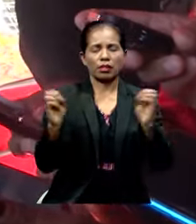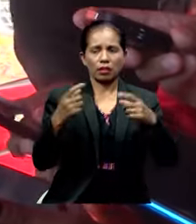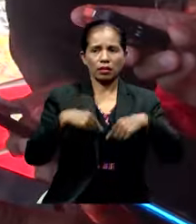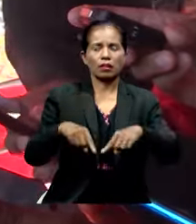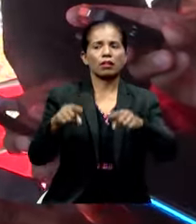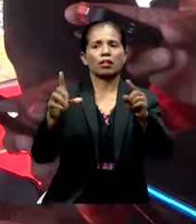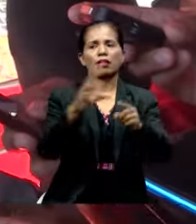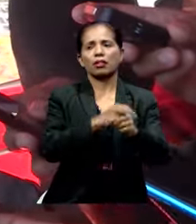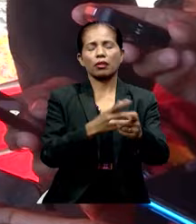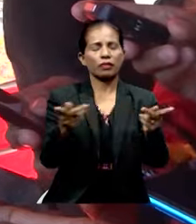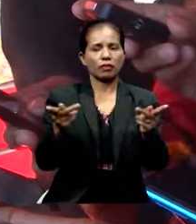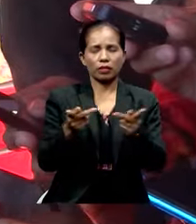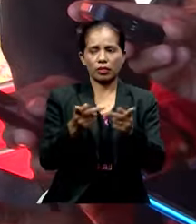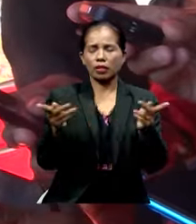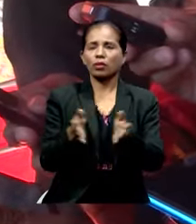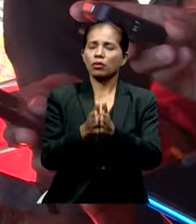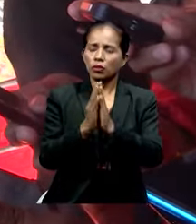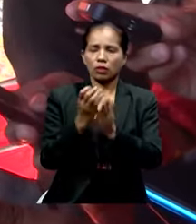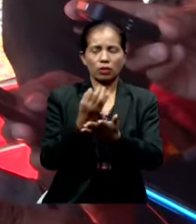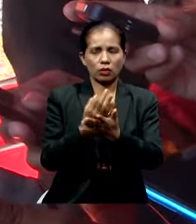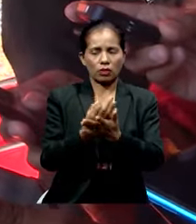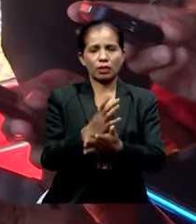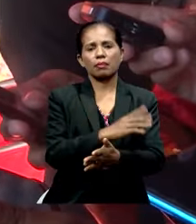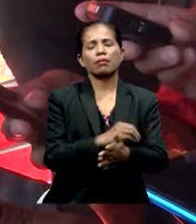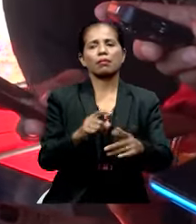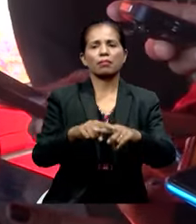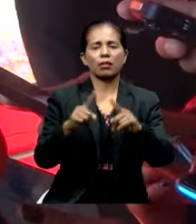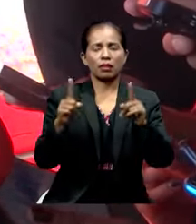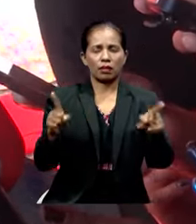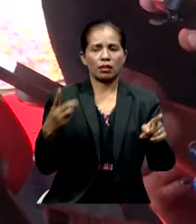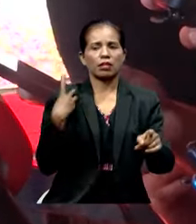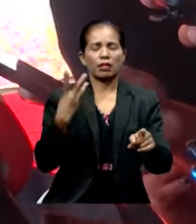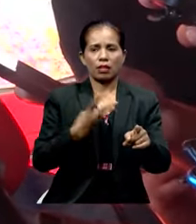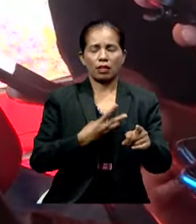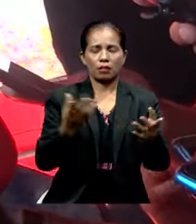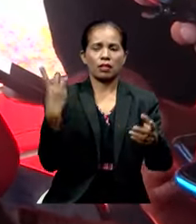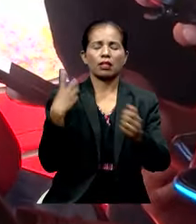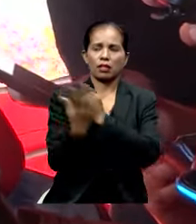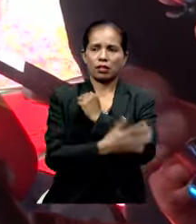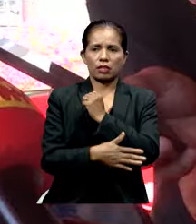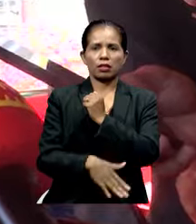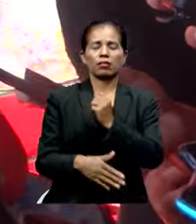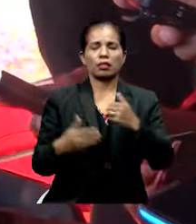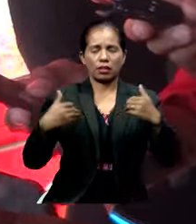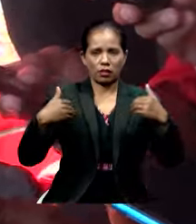to everywhere to ask for money, like in many, many other countries.